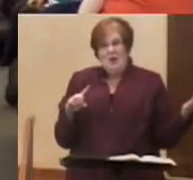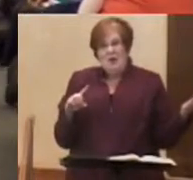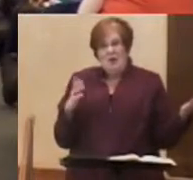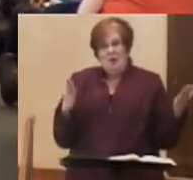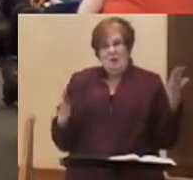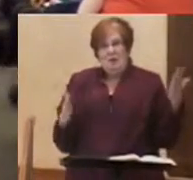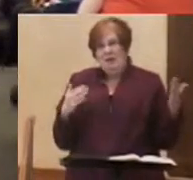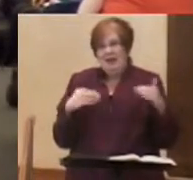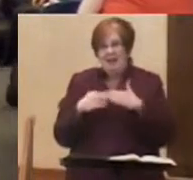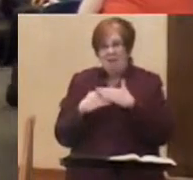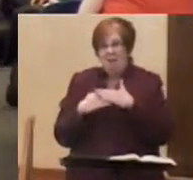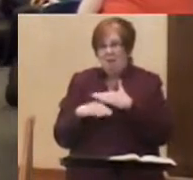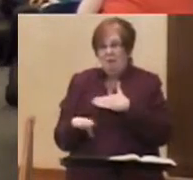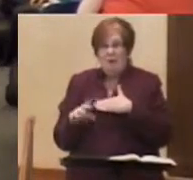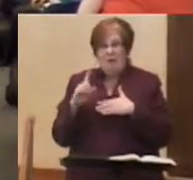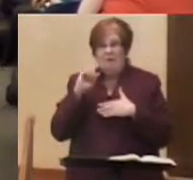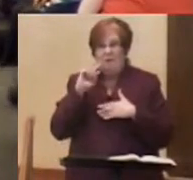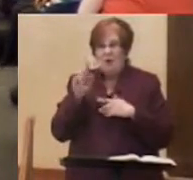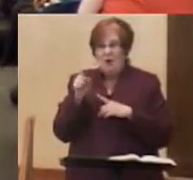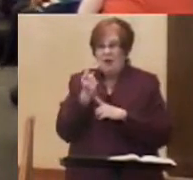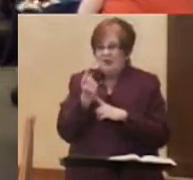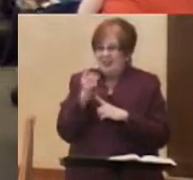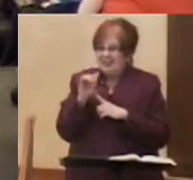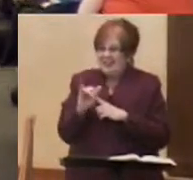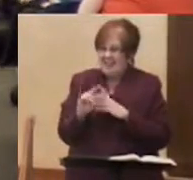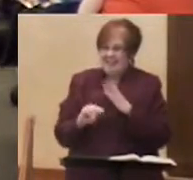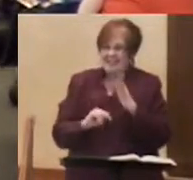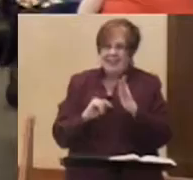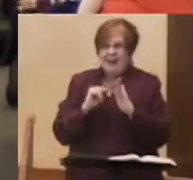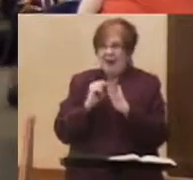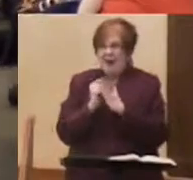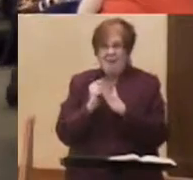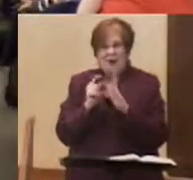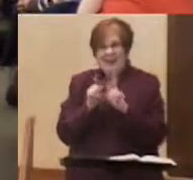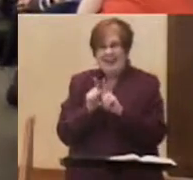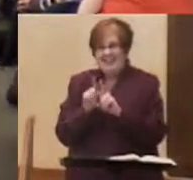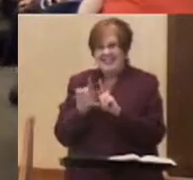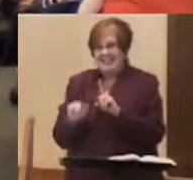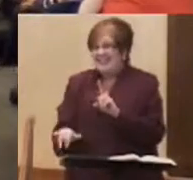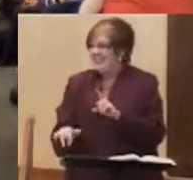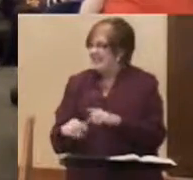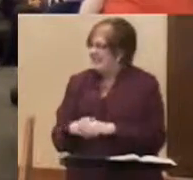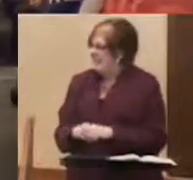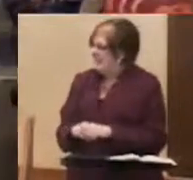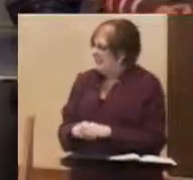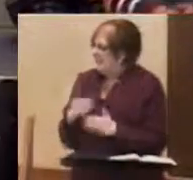You may have been born for just such a time as this.